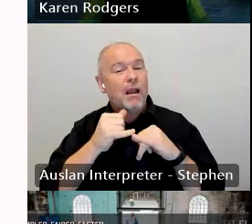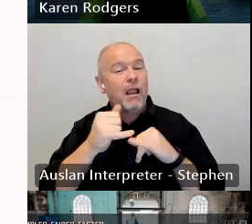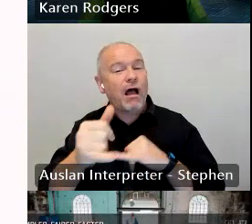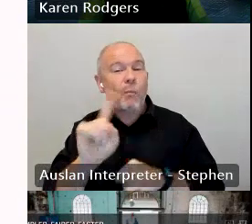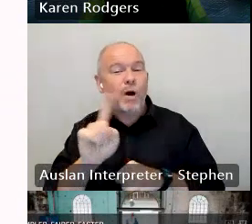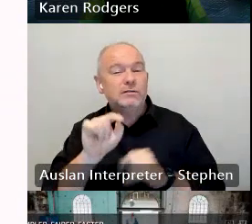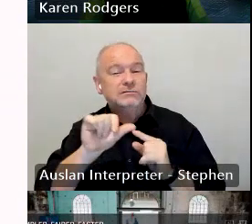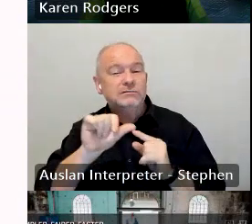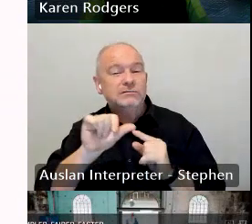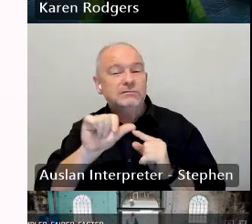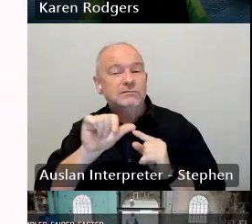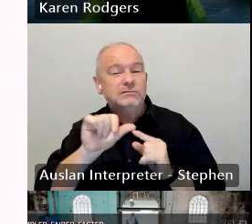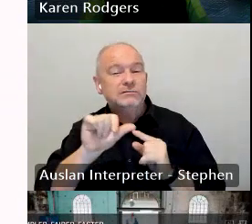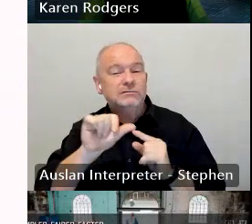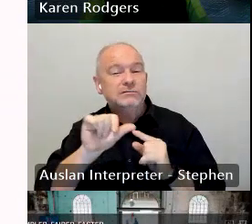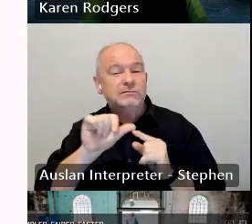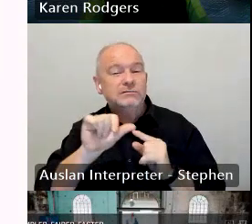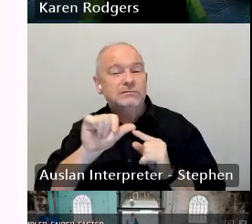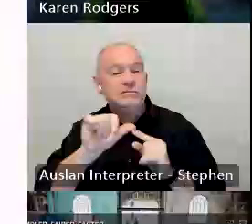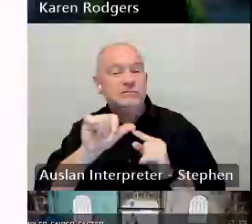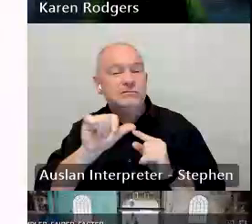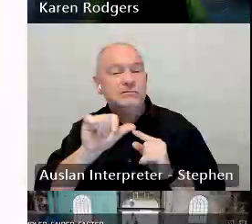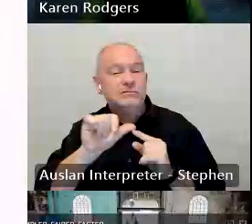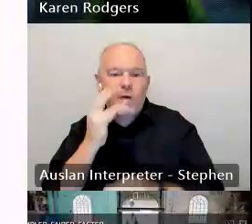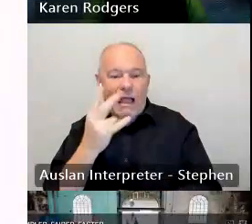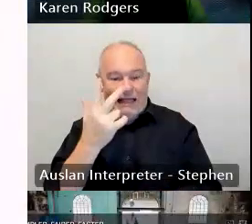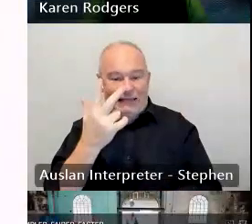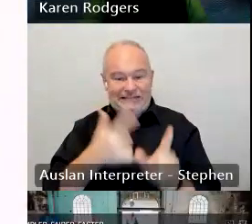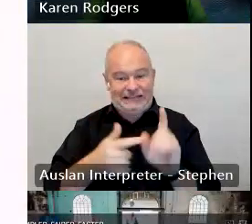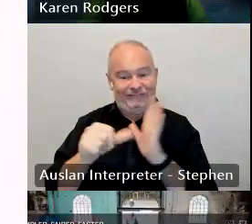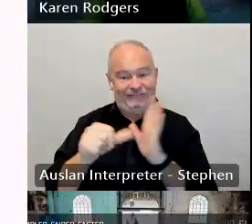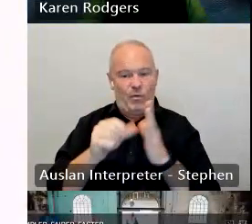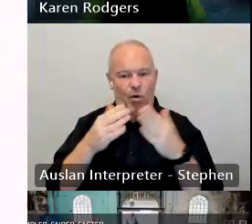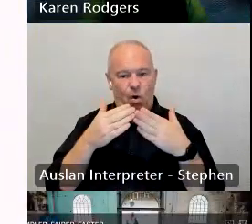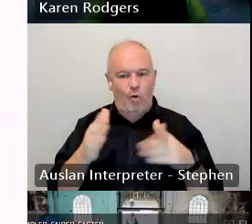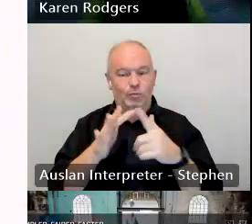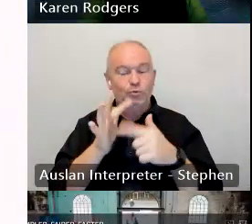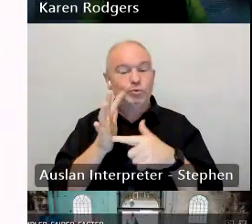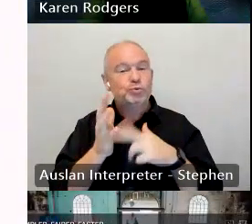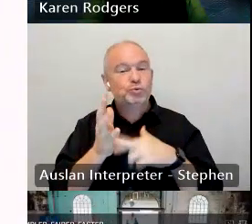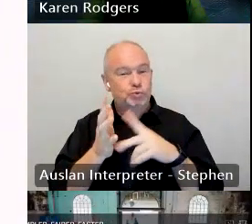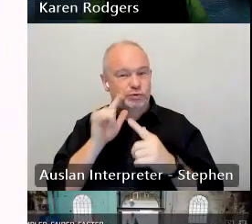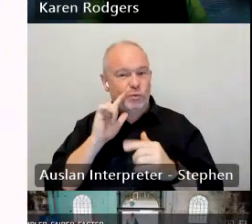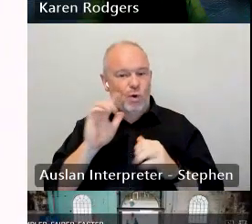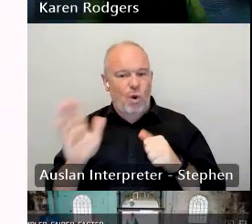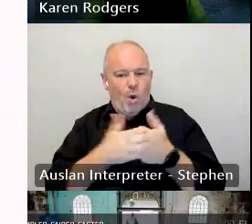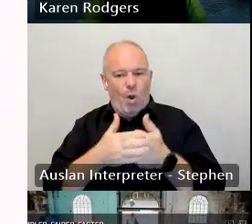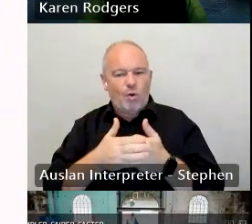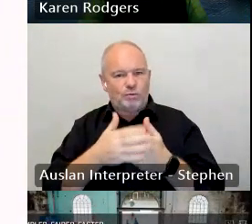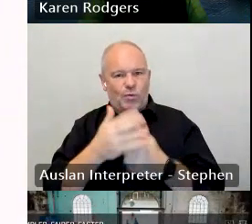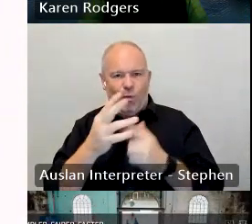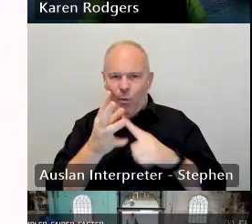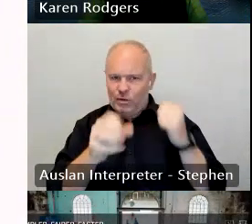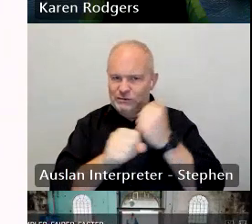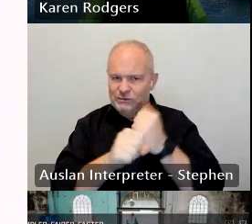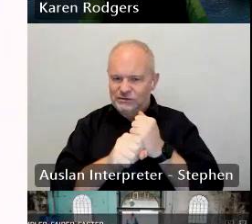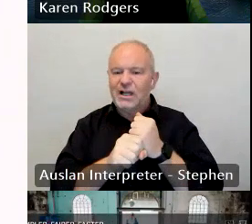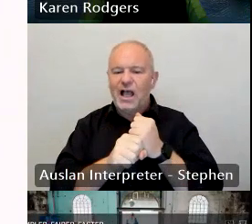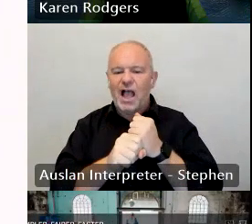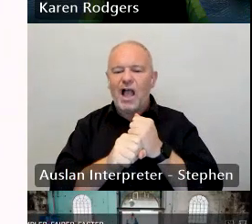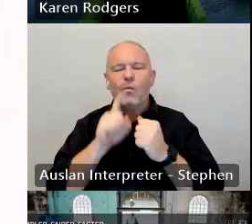always important for everyone, the 8-year funding will open in June, it will close in August, and we'll be looking